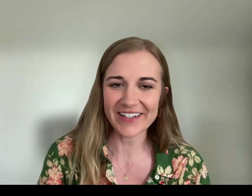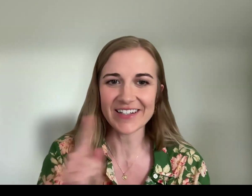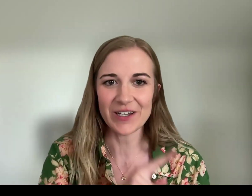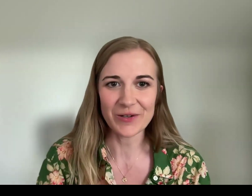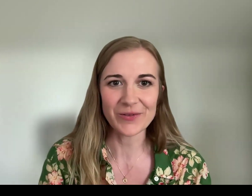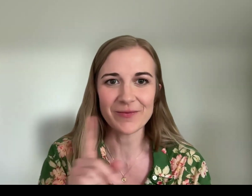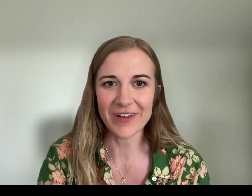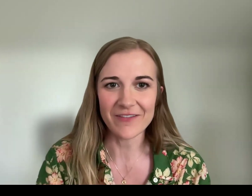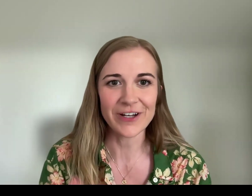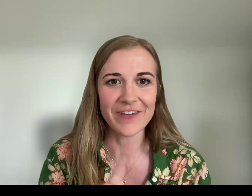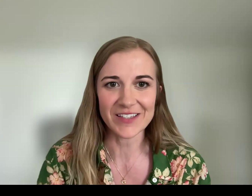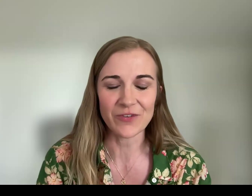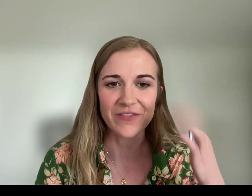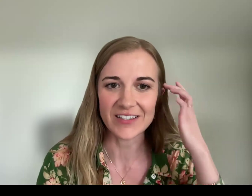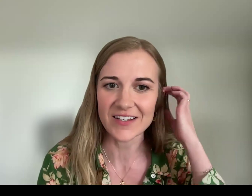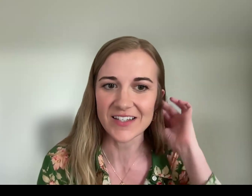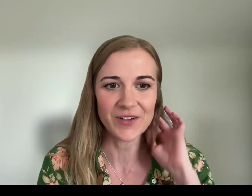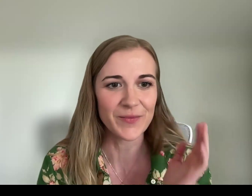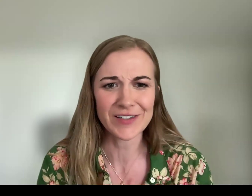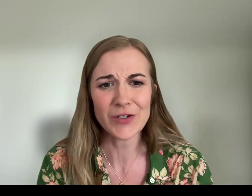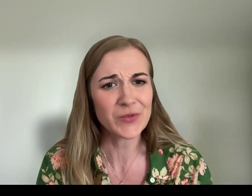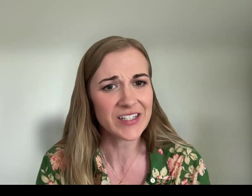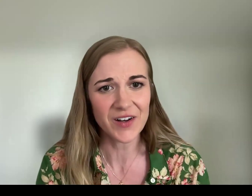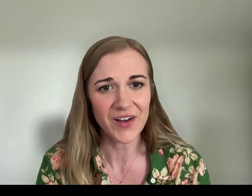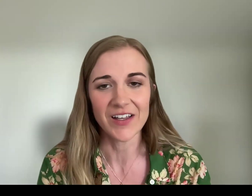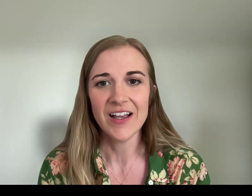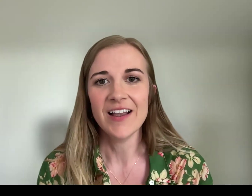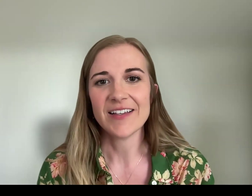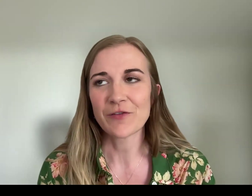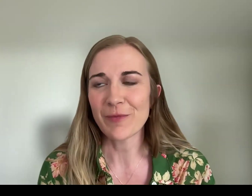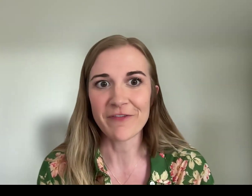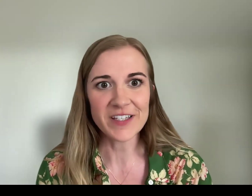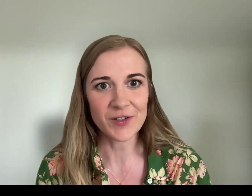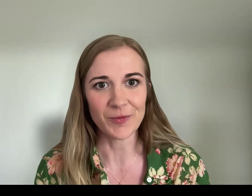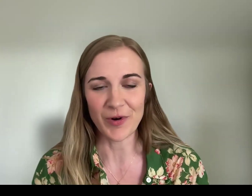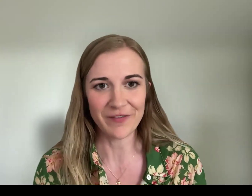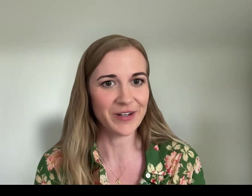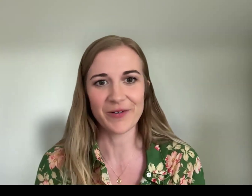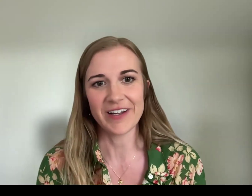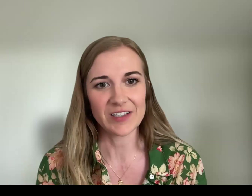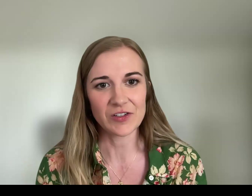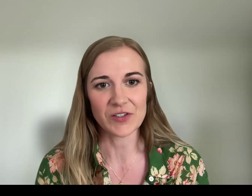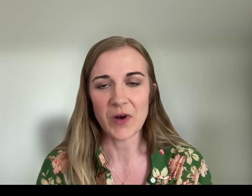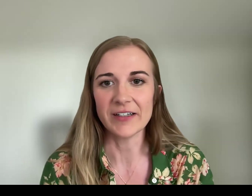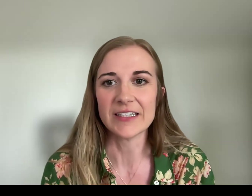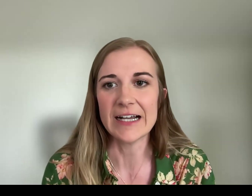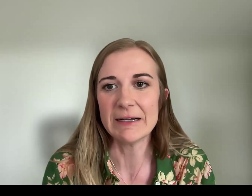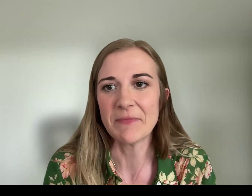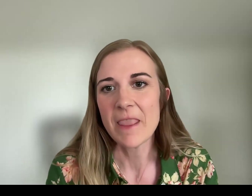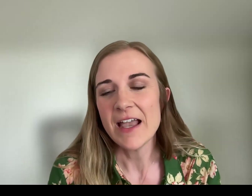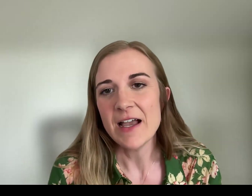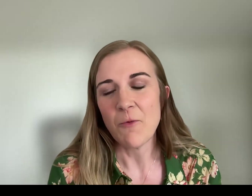and just continue to reinvest in this cycle. It makes no sense at all. So from a fiscal point of view, it's just